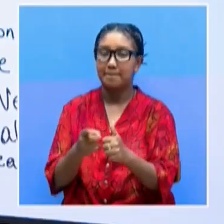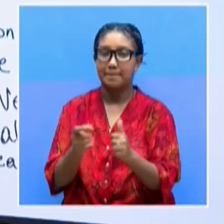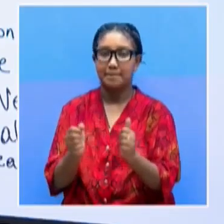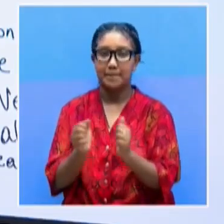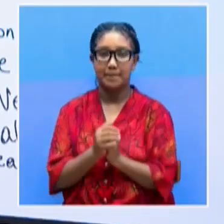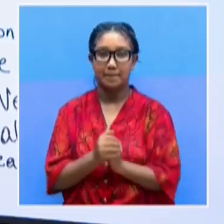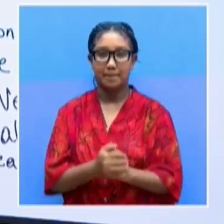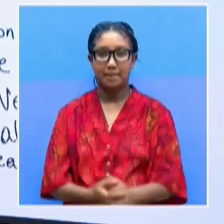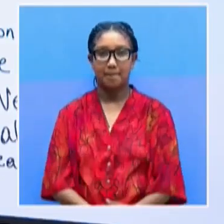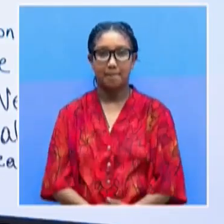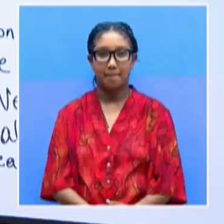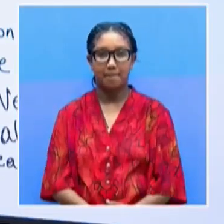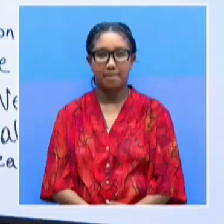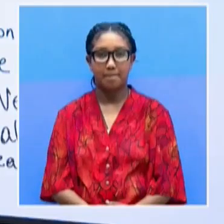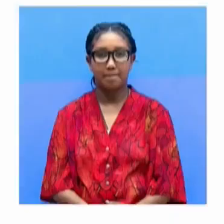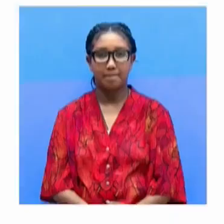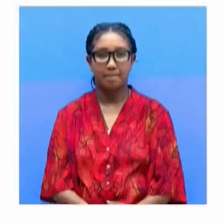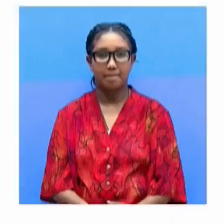way.